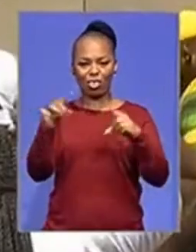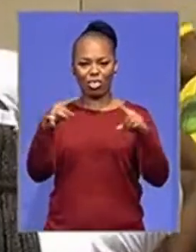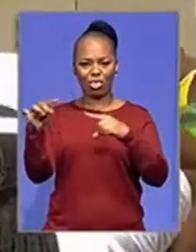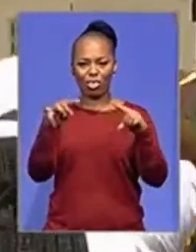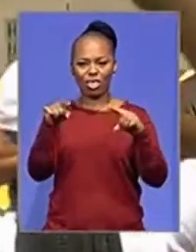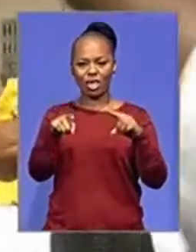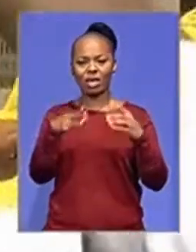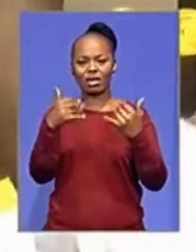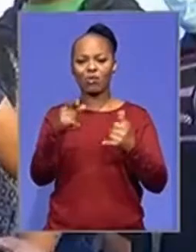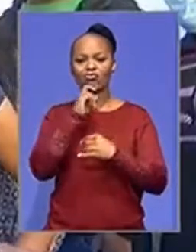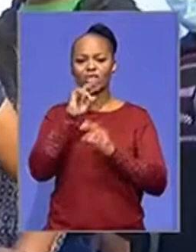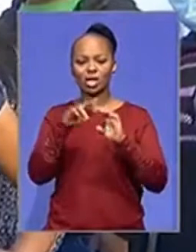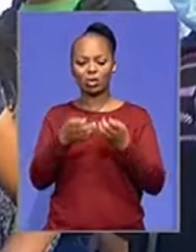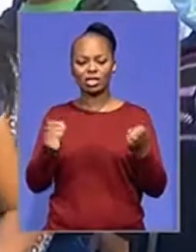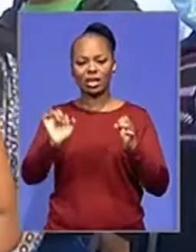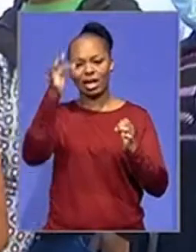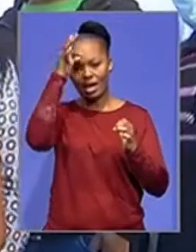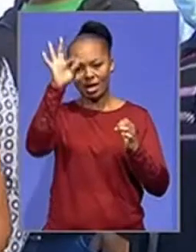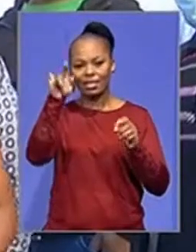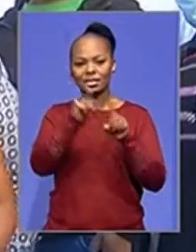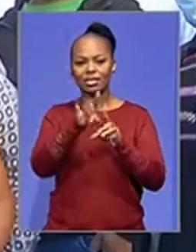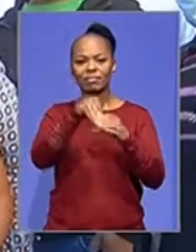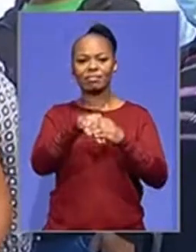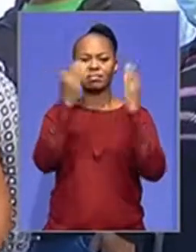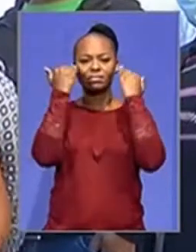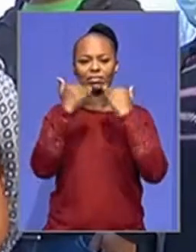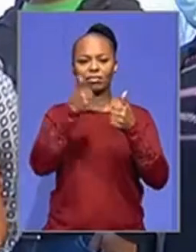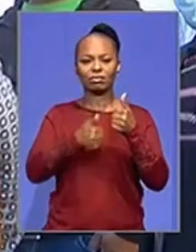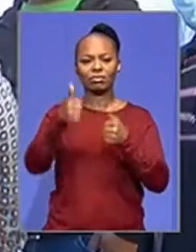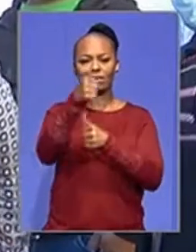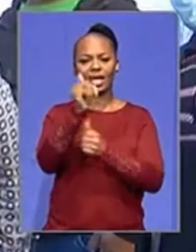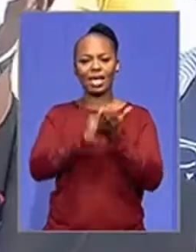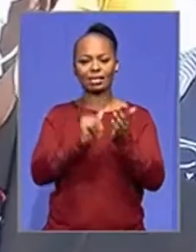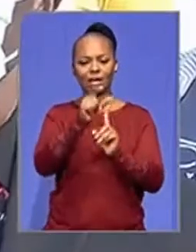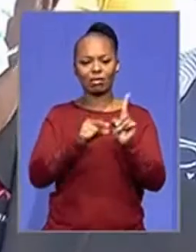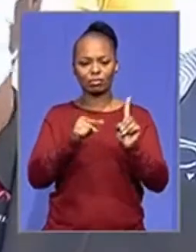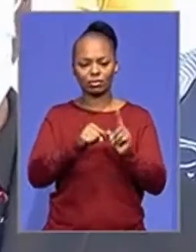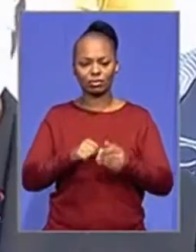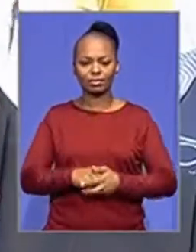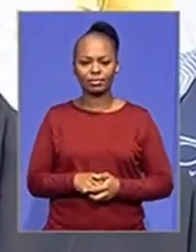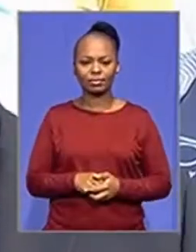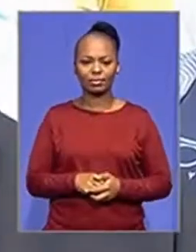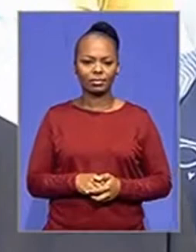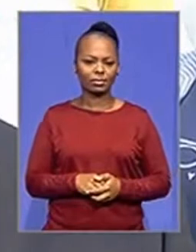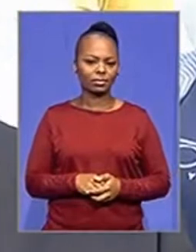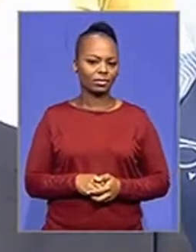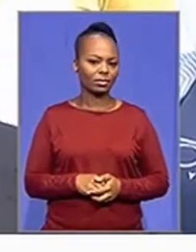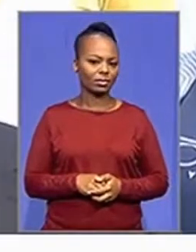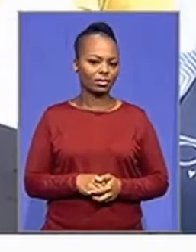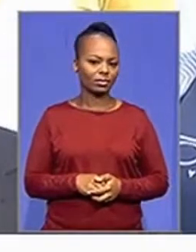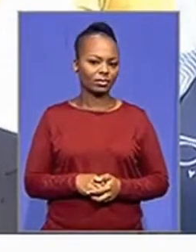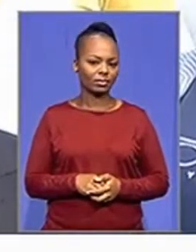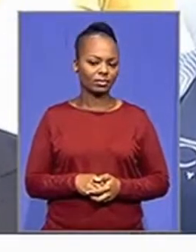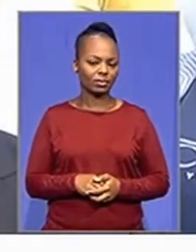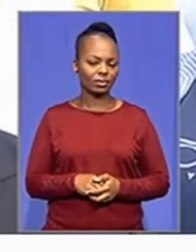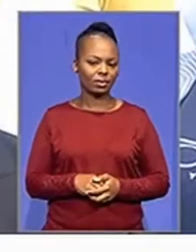sebedisa makala a mmuso ho kenyeletswa le nyewe ya mongodi e moholo wa ANC Magashule. This should serve as a lesson